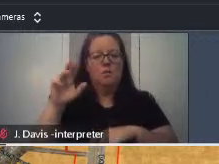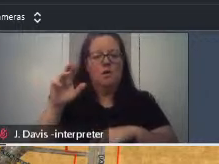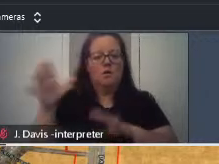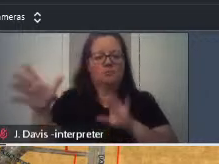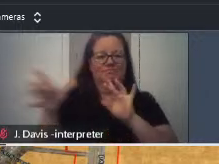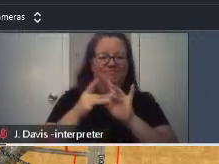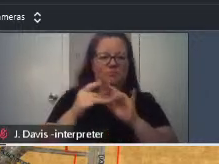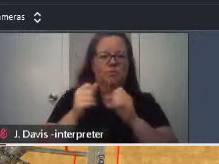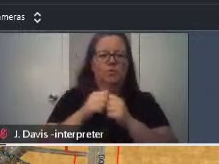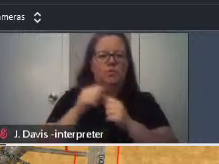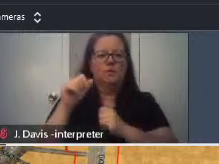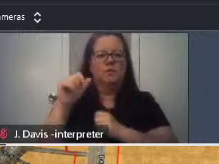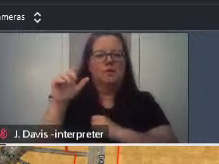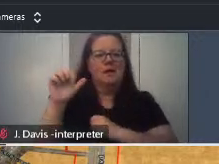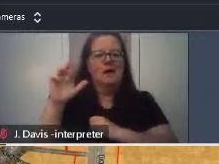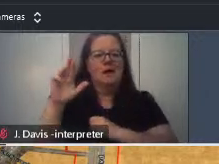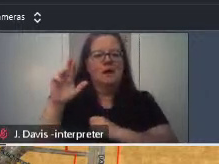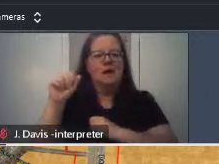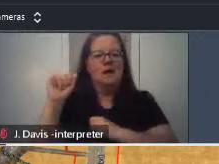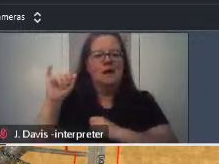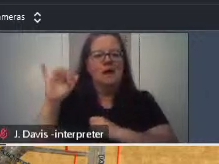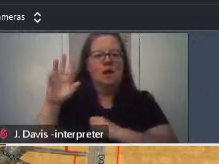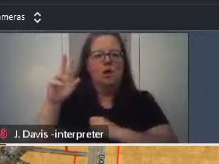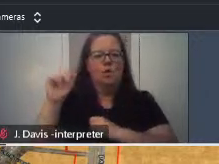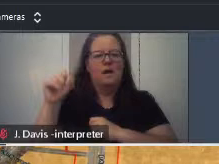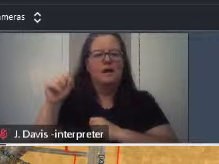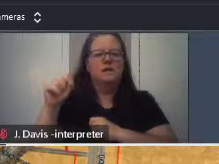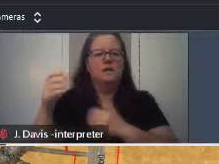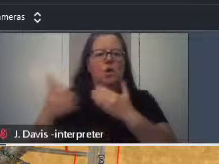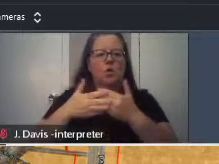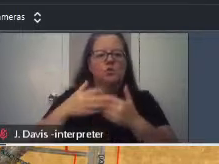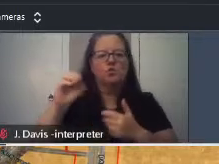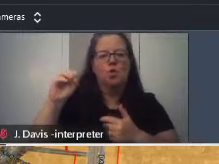Airways as well, that gateway into Orange Mound. Next slide.